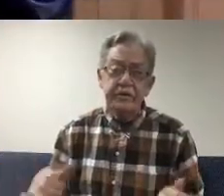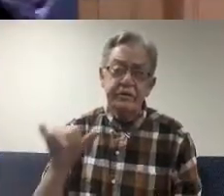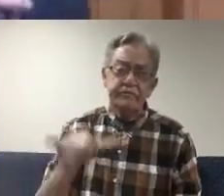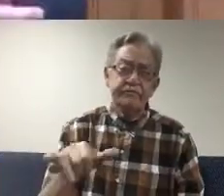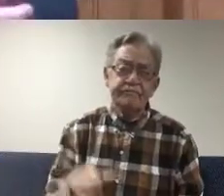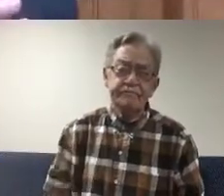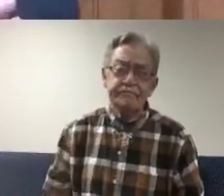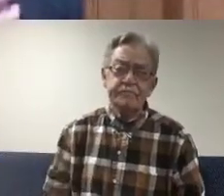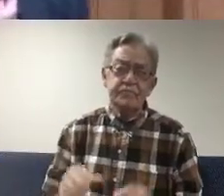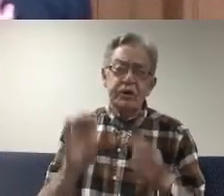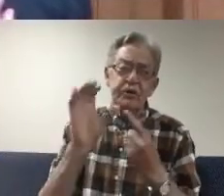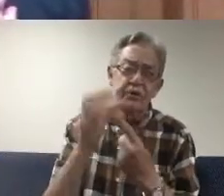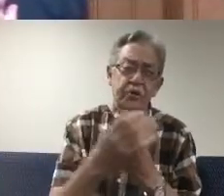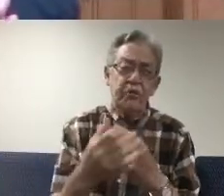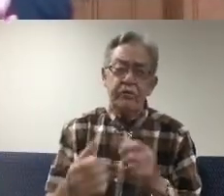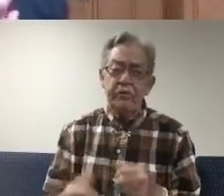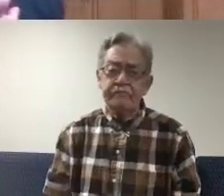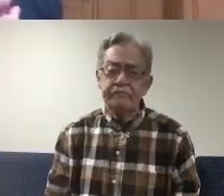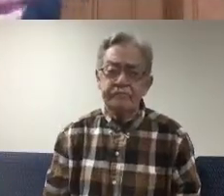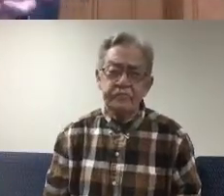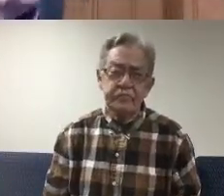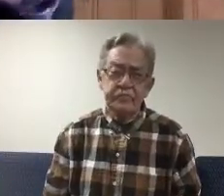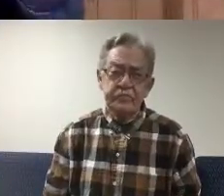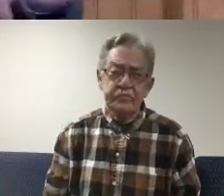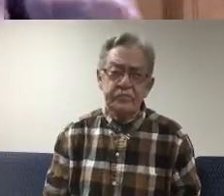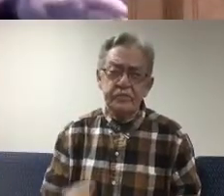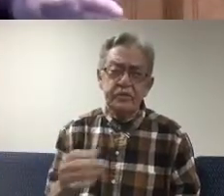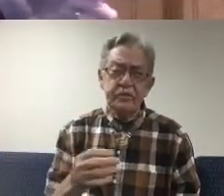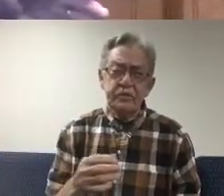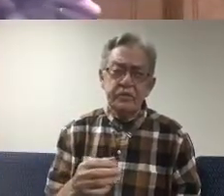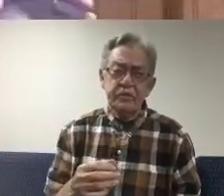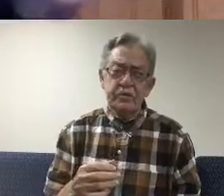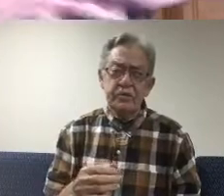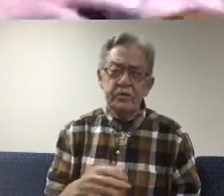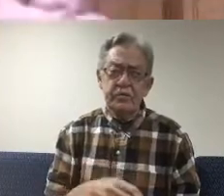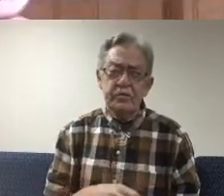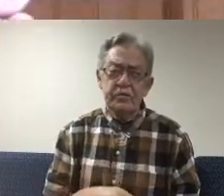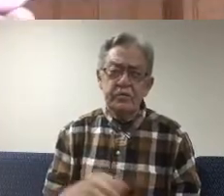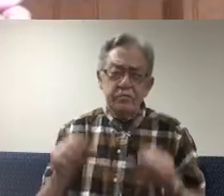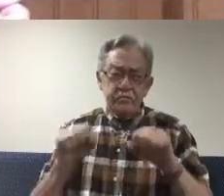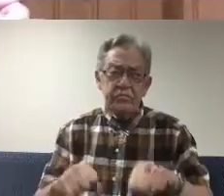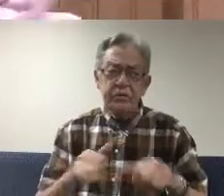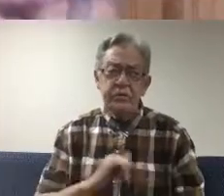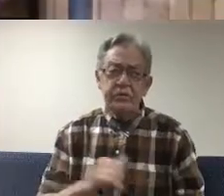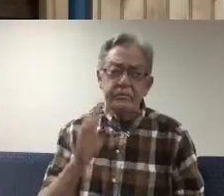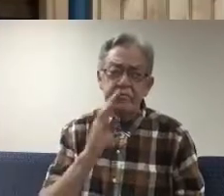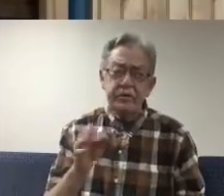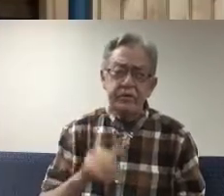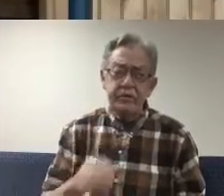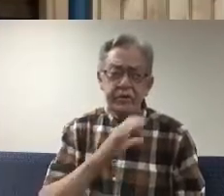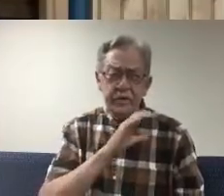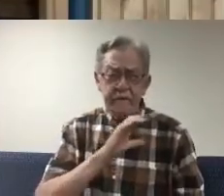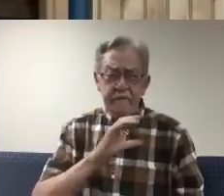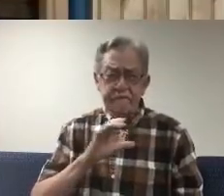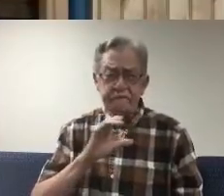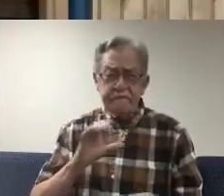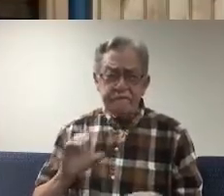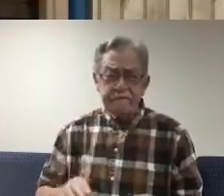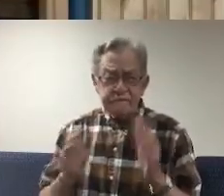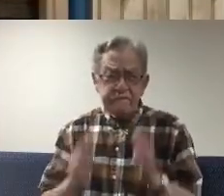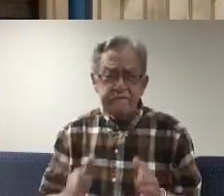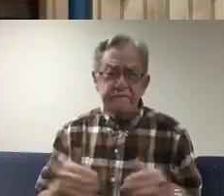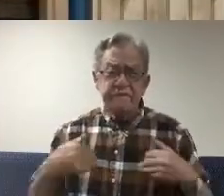A culture that carries out the desires of the body and the mind and thinks that that is the highest and most noble